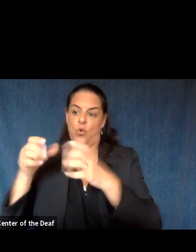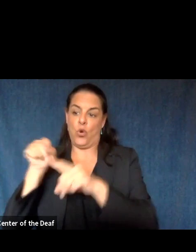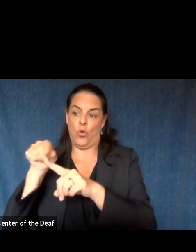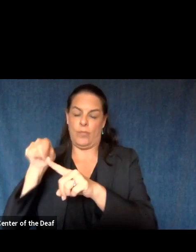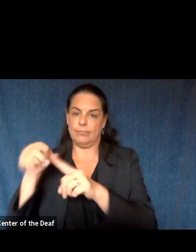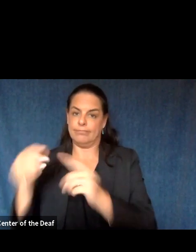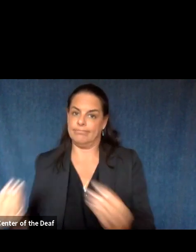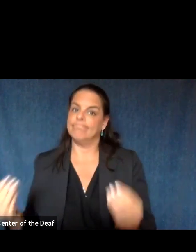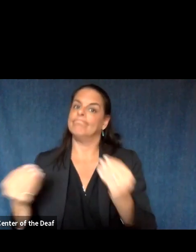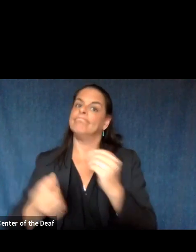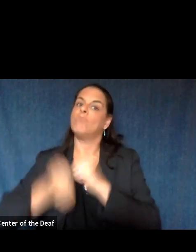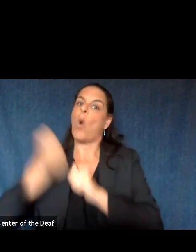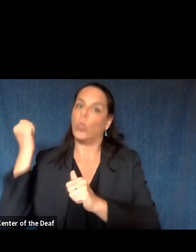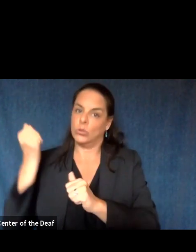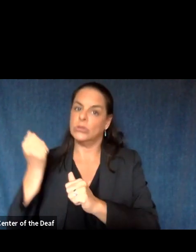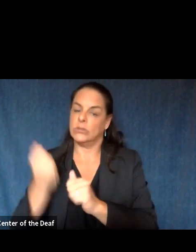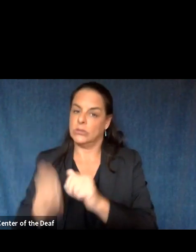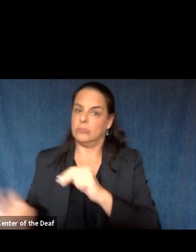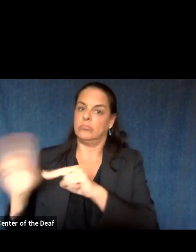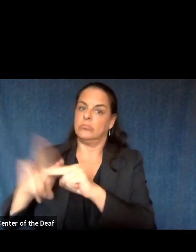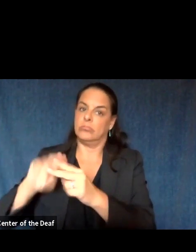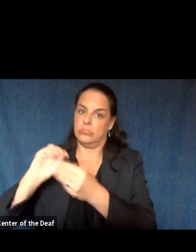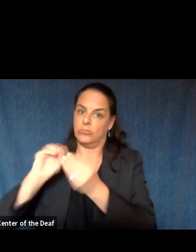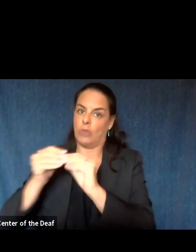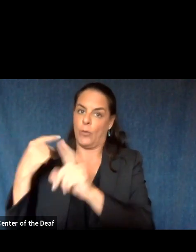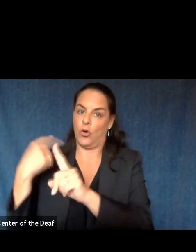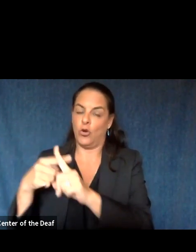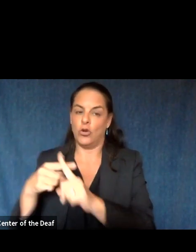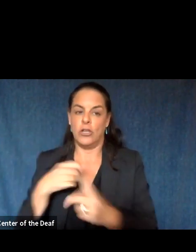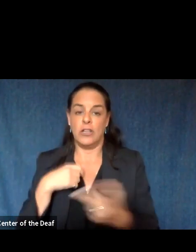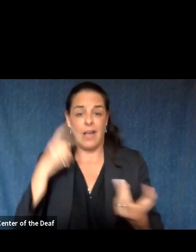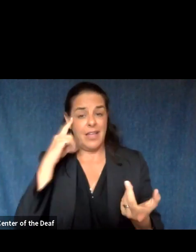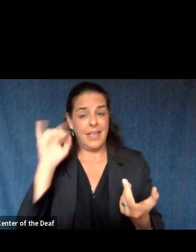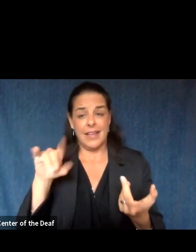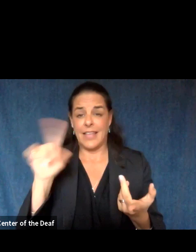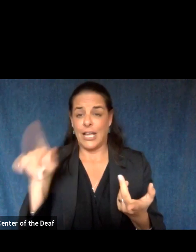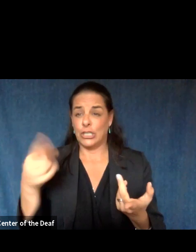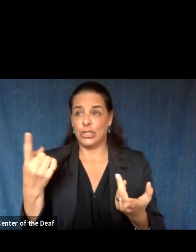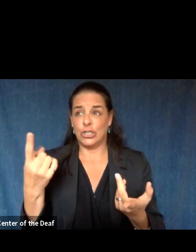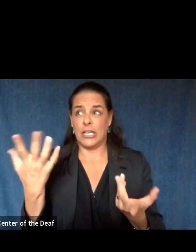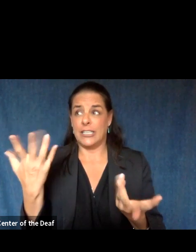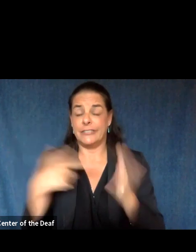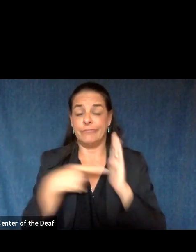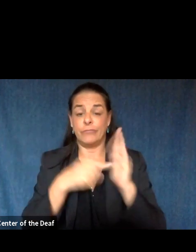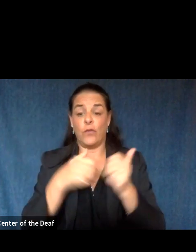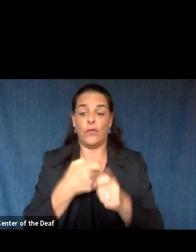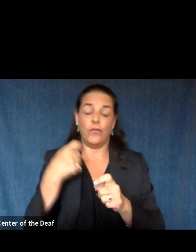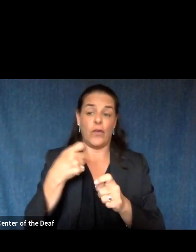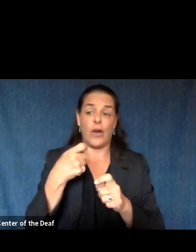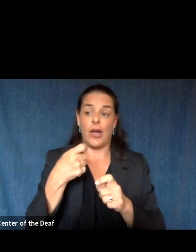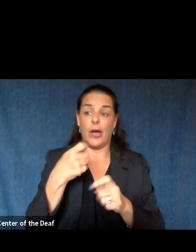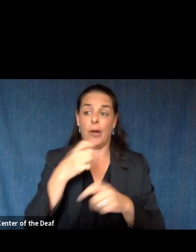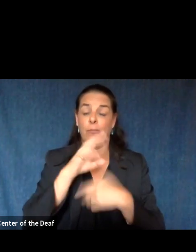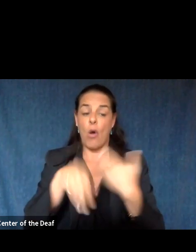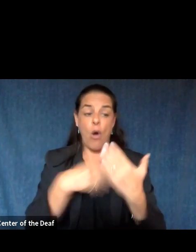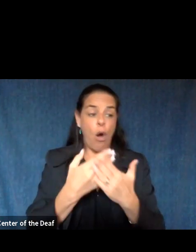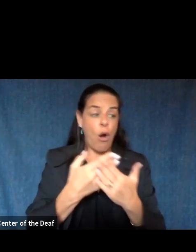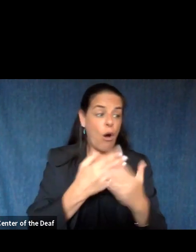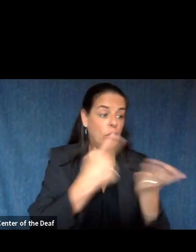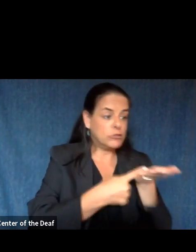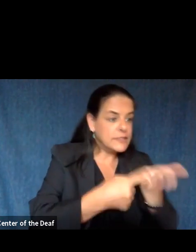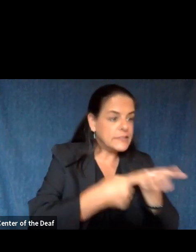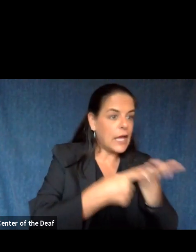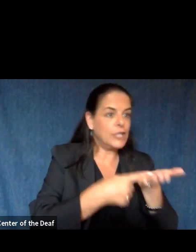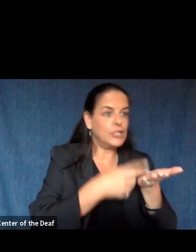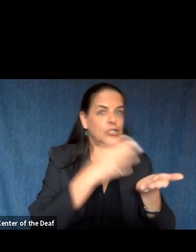biggest. And I think it just is an undercurrent of all of the decisions and the discussions that you've been seeing recently, and trying to